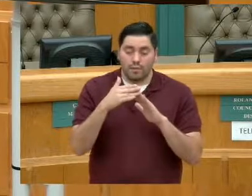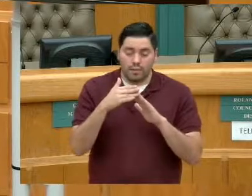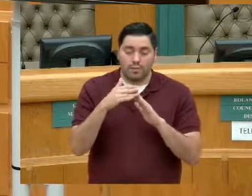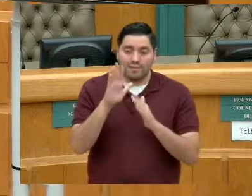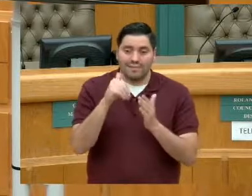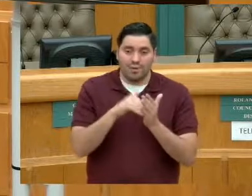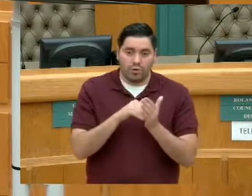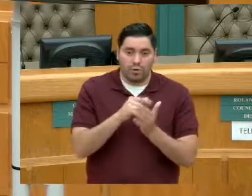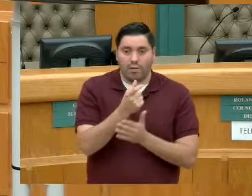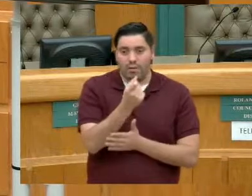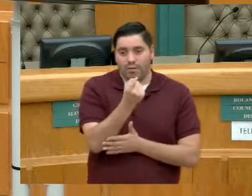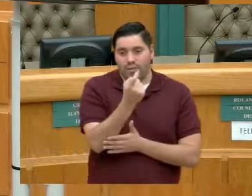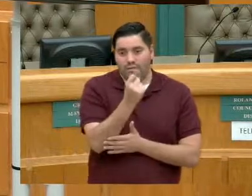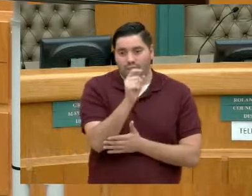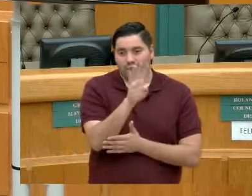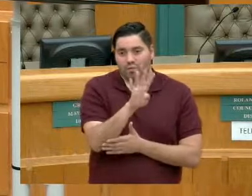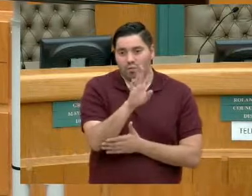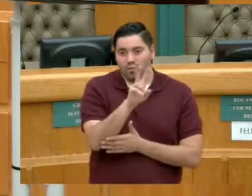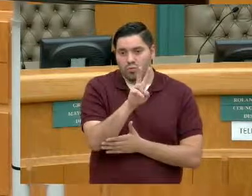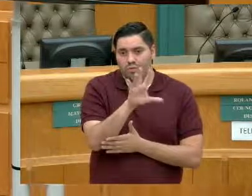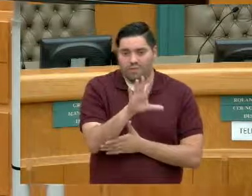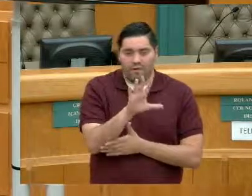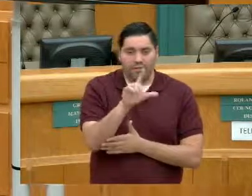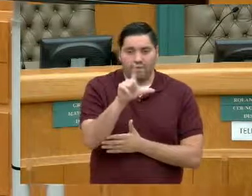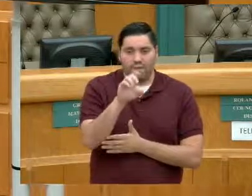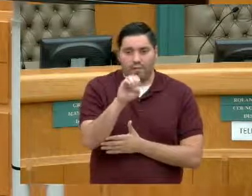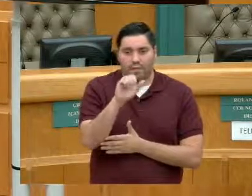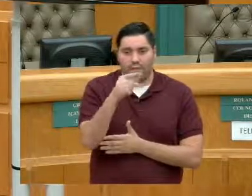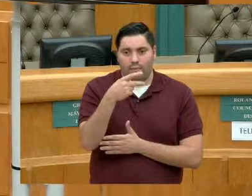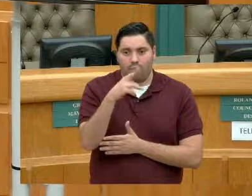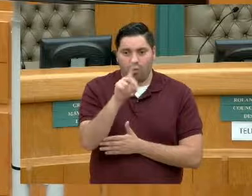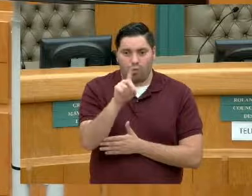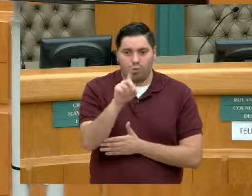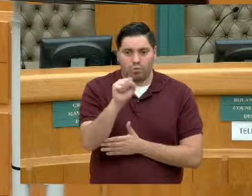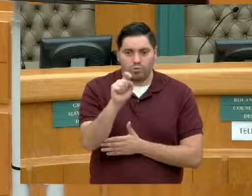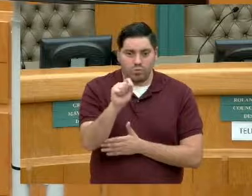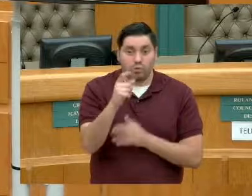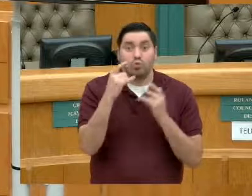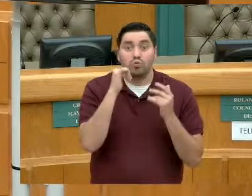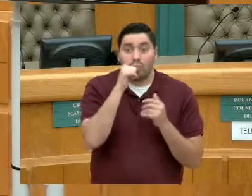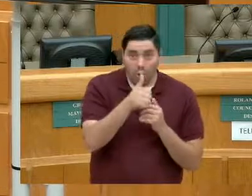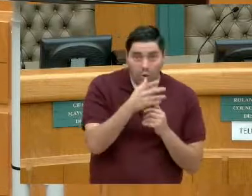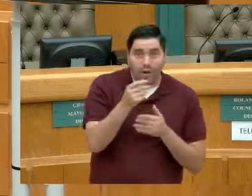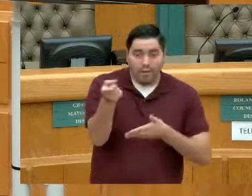Center at 11425 Leopard Street. Okay, so